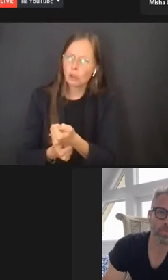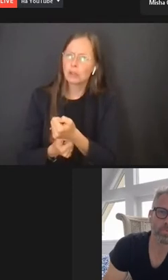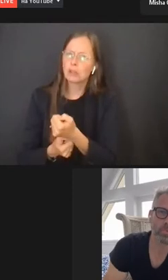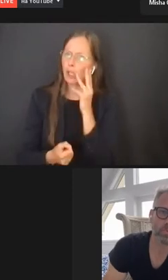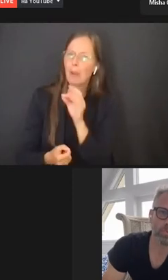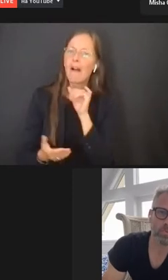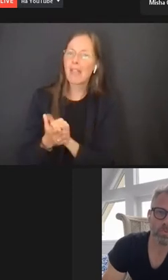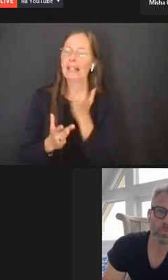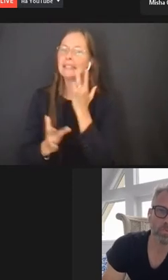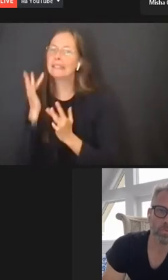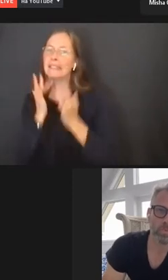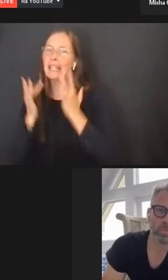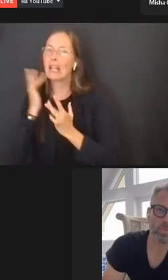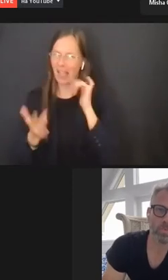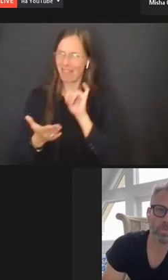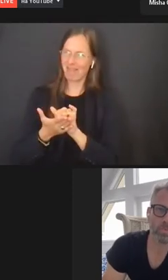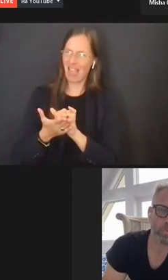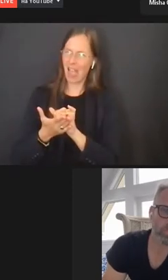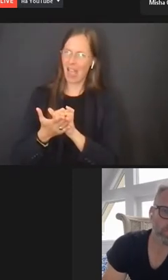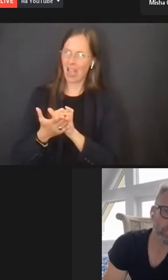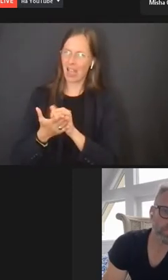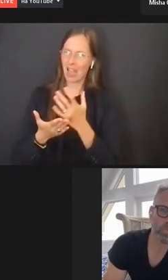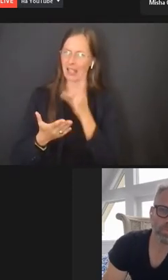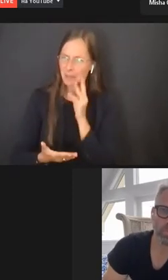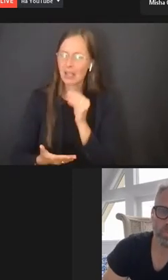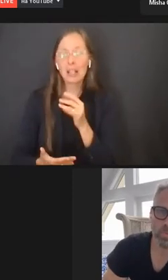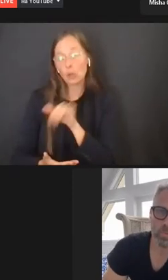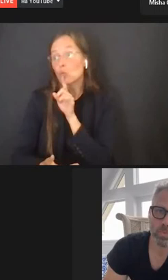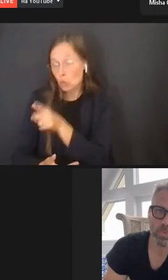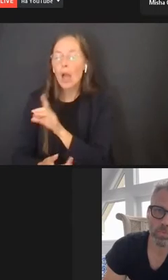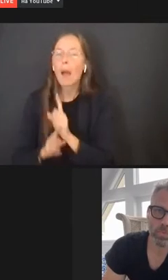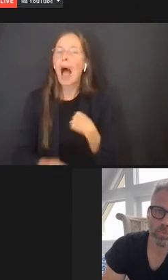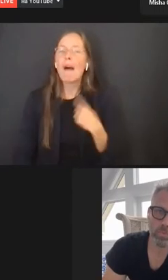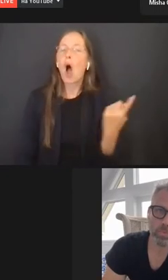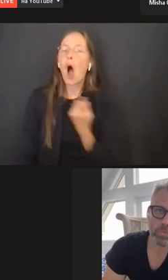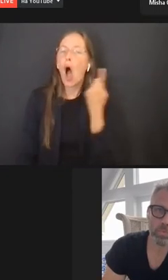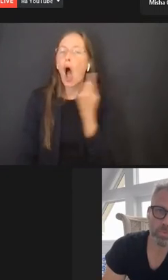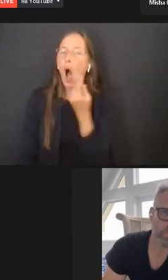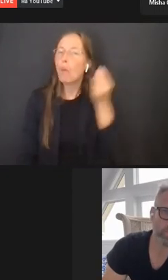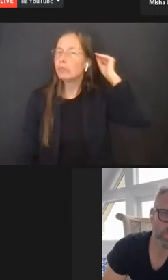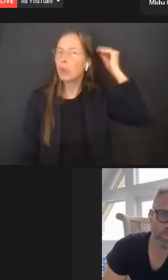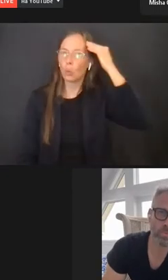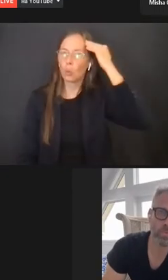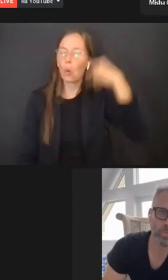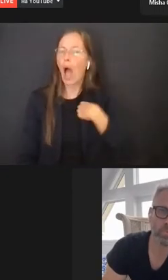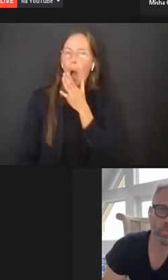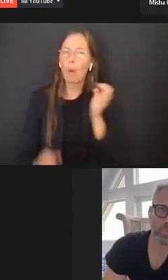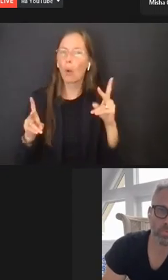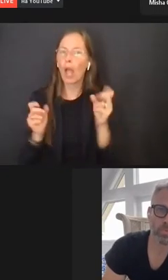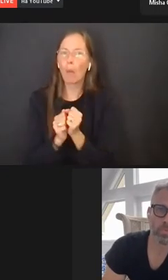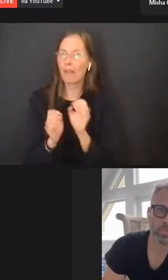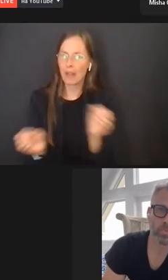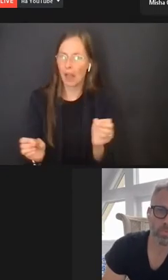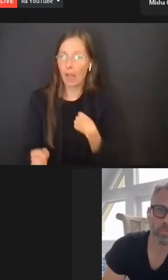saying is absolutely true. And I've always in my heart of hearts known that I'm going to be okay with nothing. I would be okay living in a tent if I